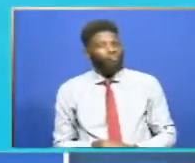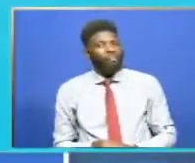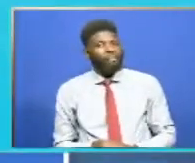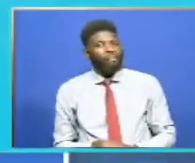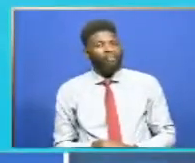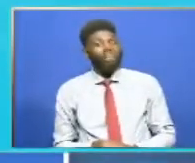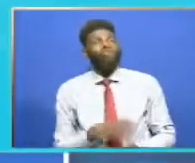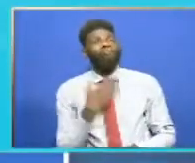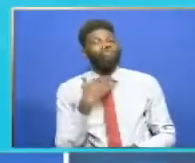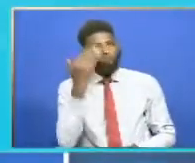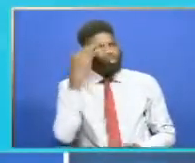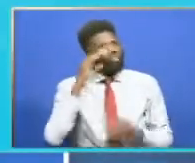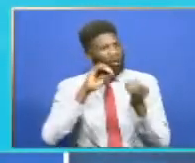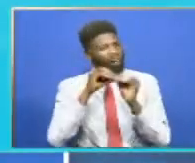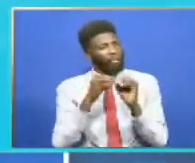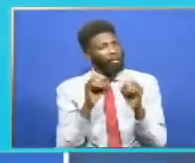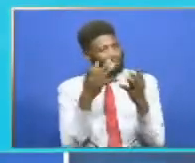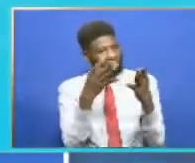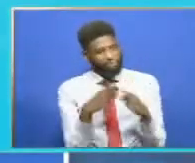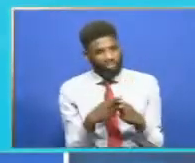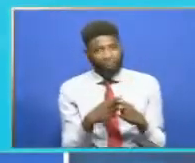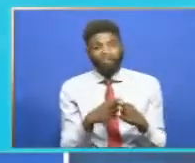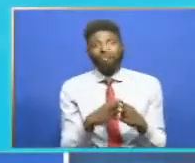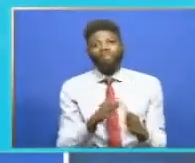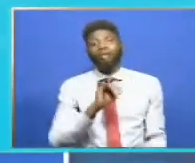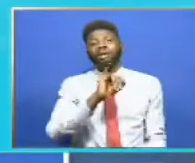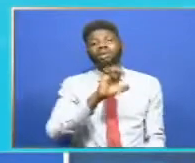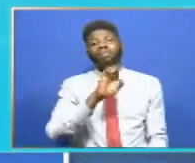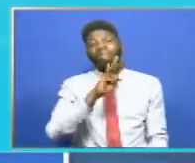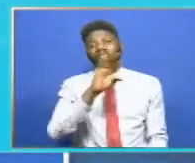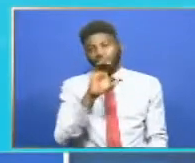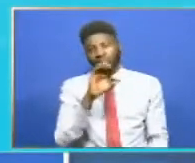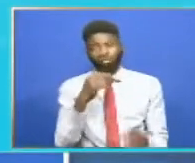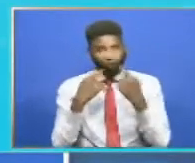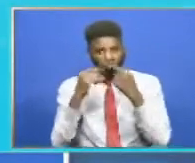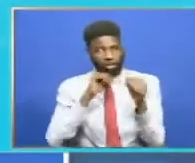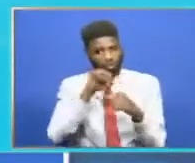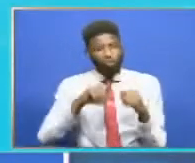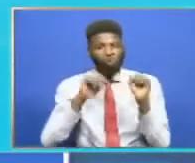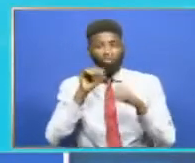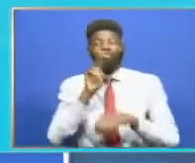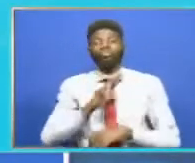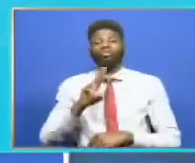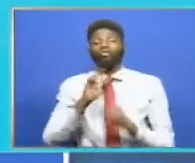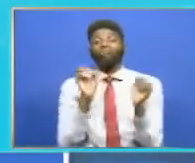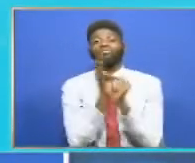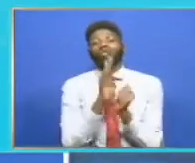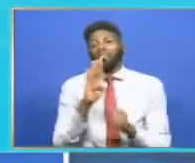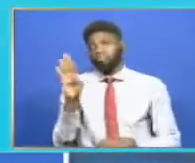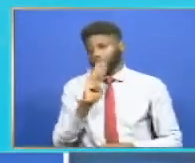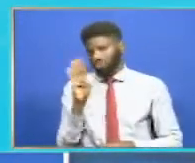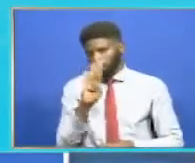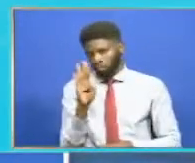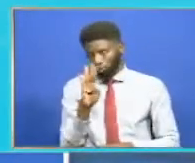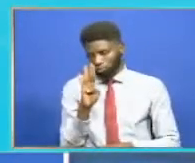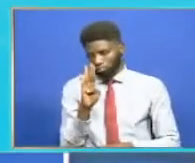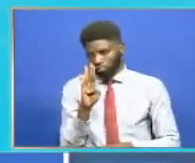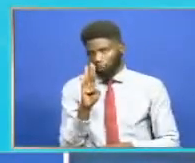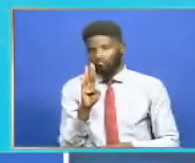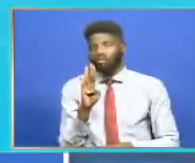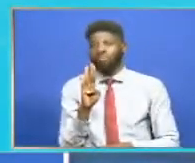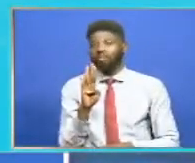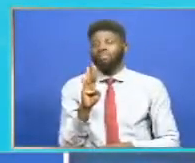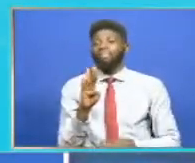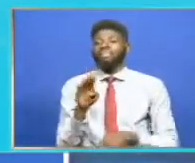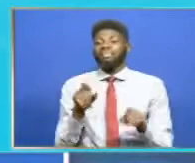let's get the figures. The IEBC talking about we're going to spend $14 billion, and the former